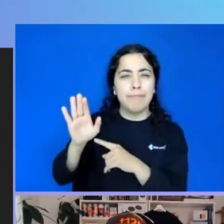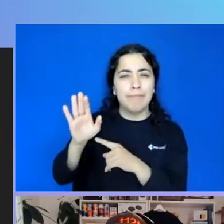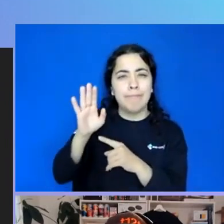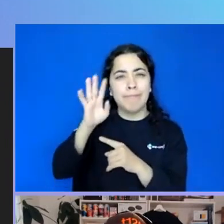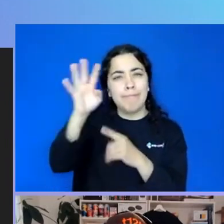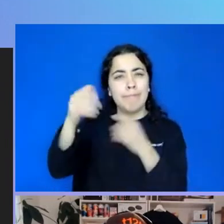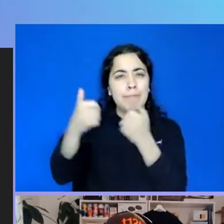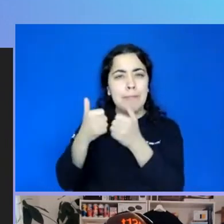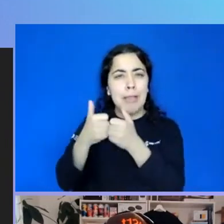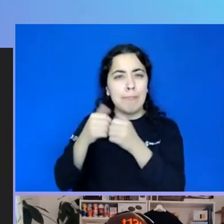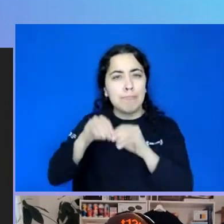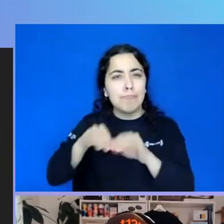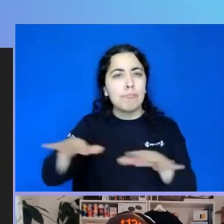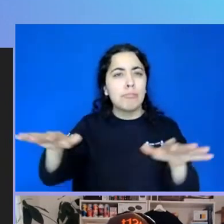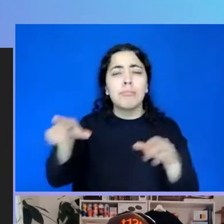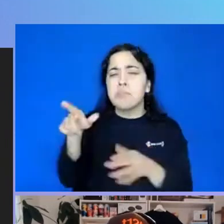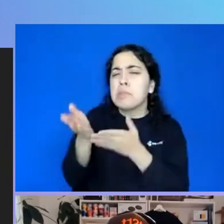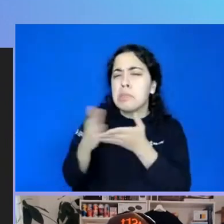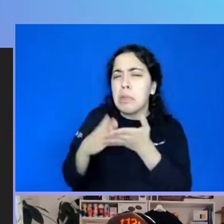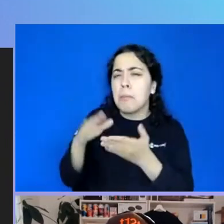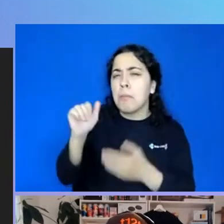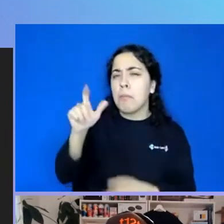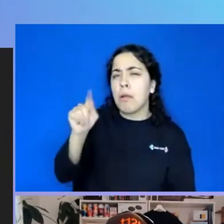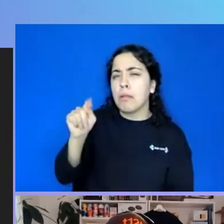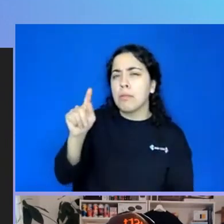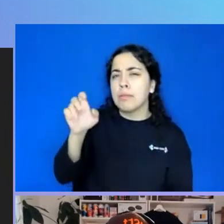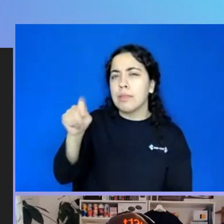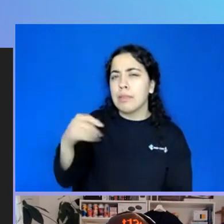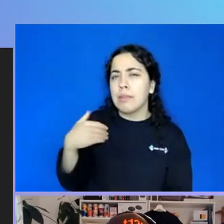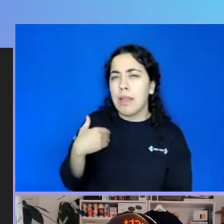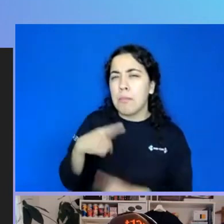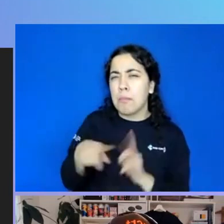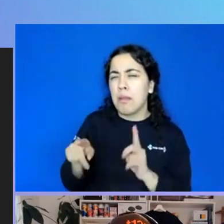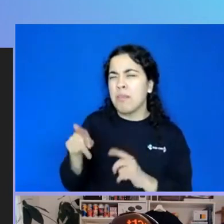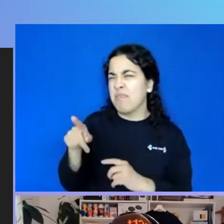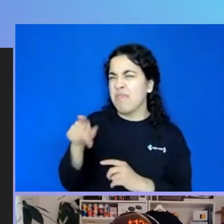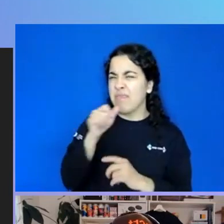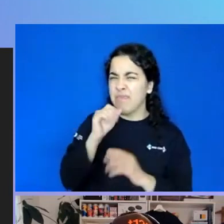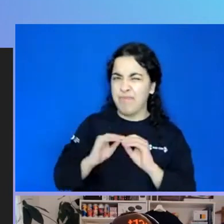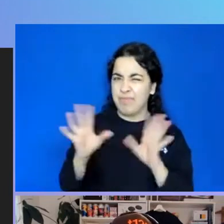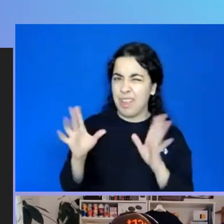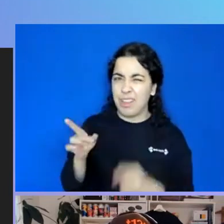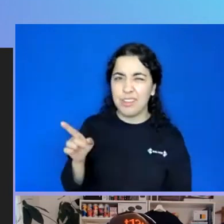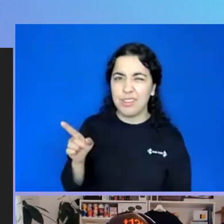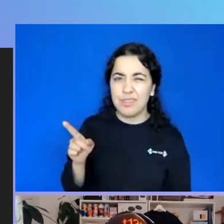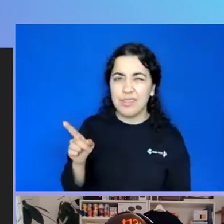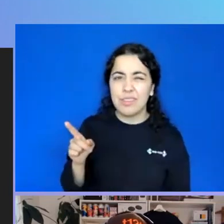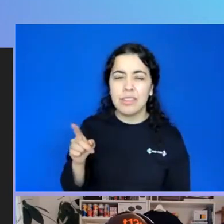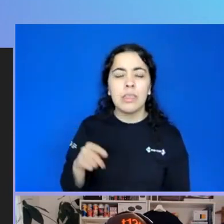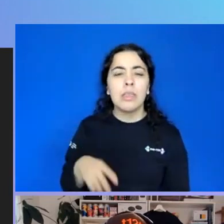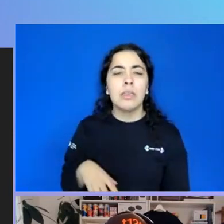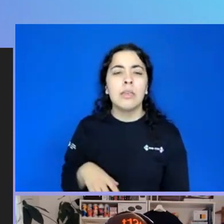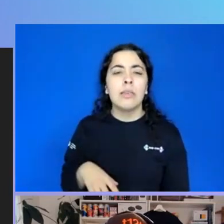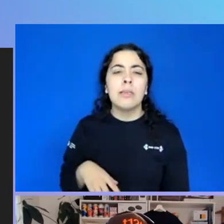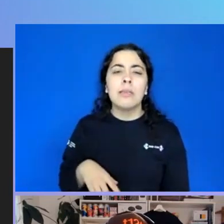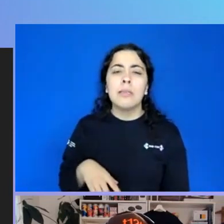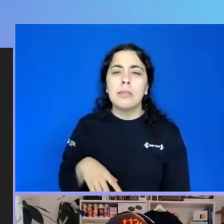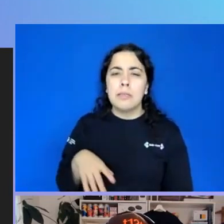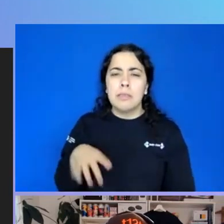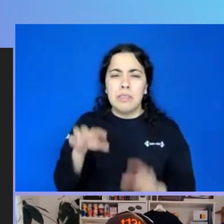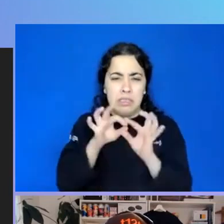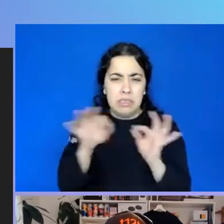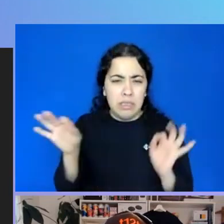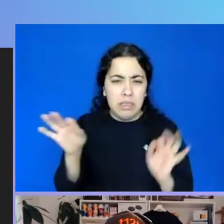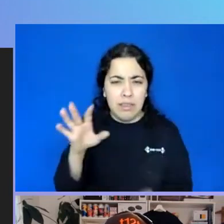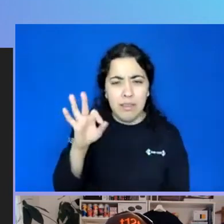they have some alt texts, but they don't really make sense. It says